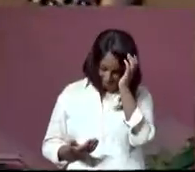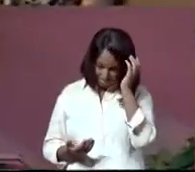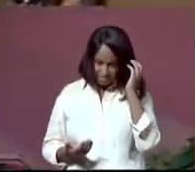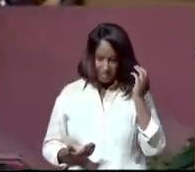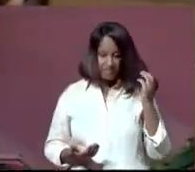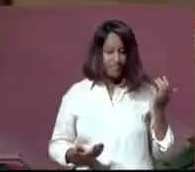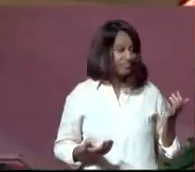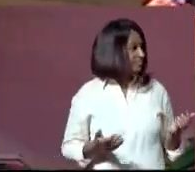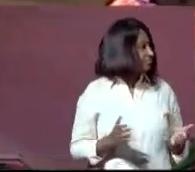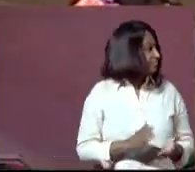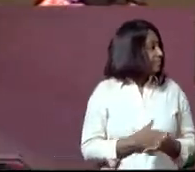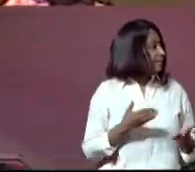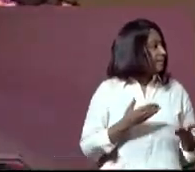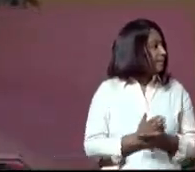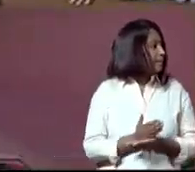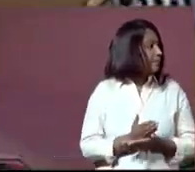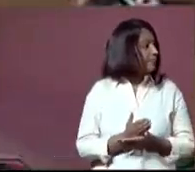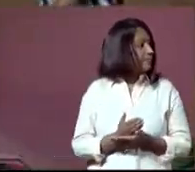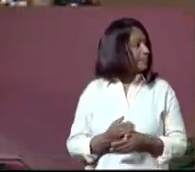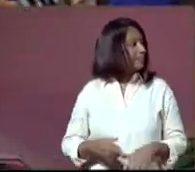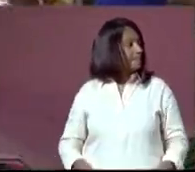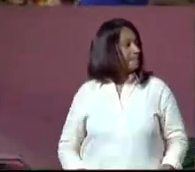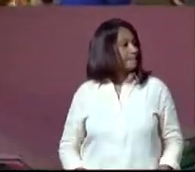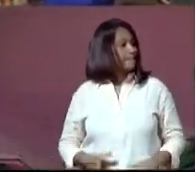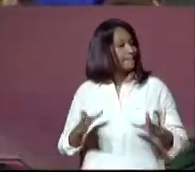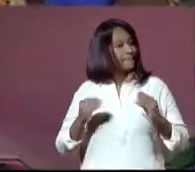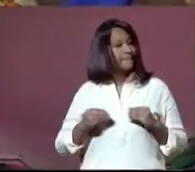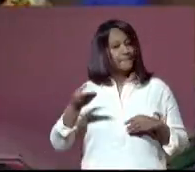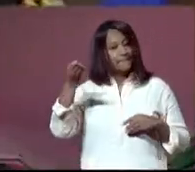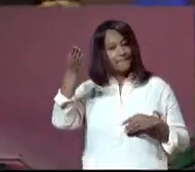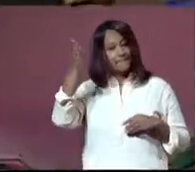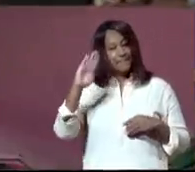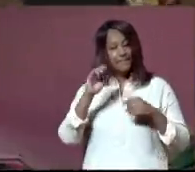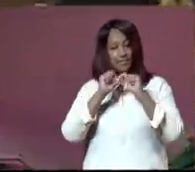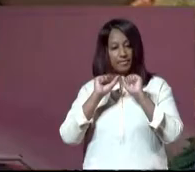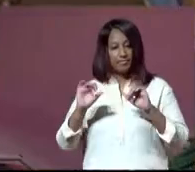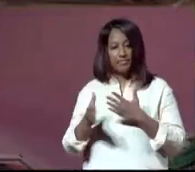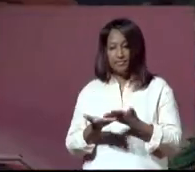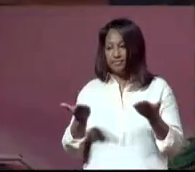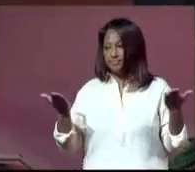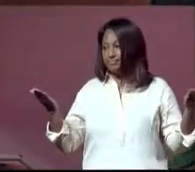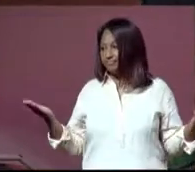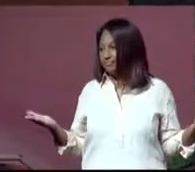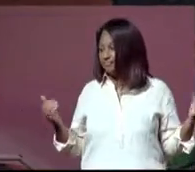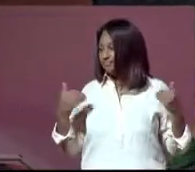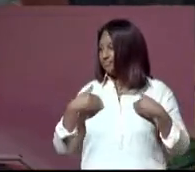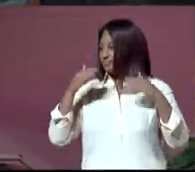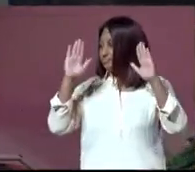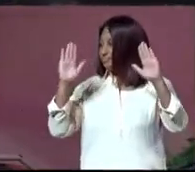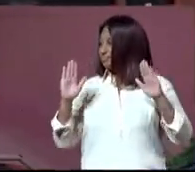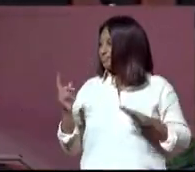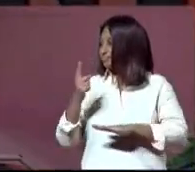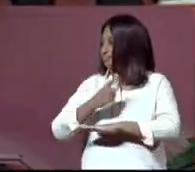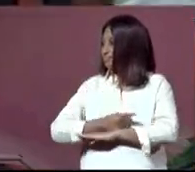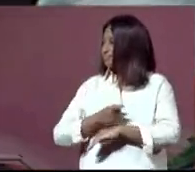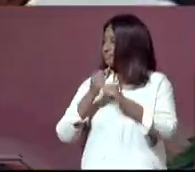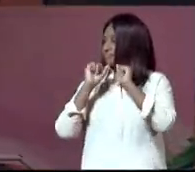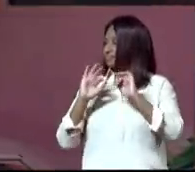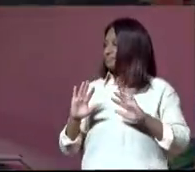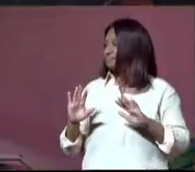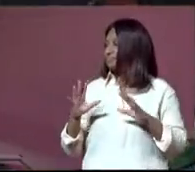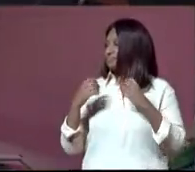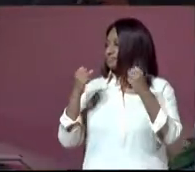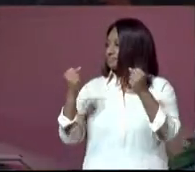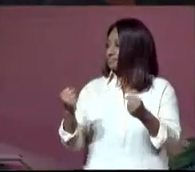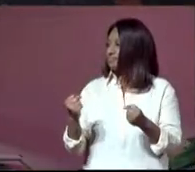That was hot. All right. Please receive God's benediction. Have a wonderful day, blessed and powerful week. The Lord